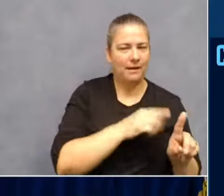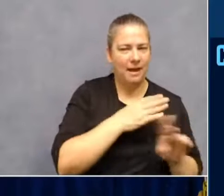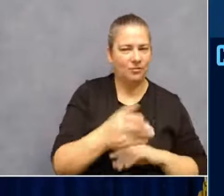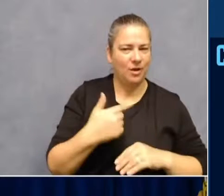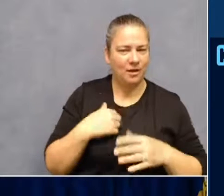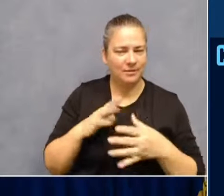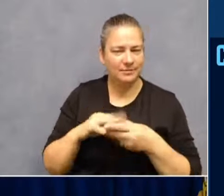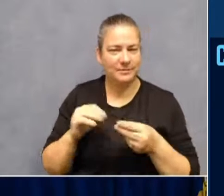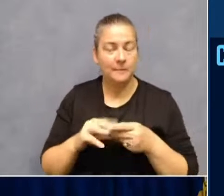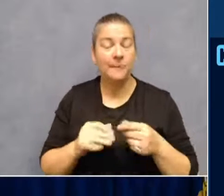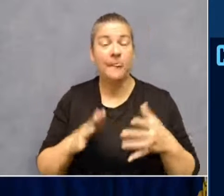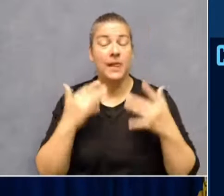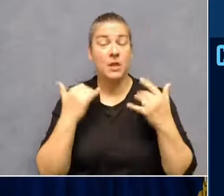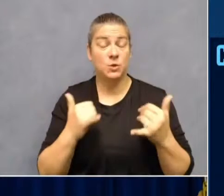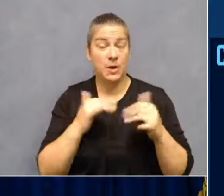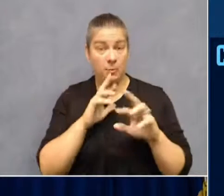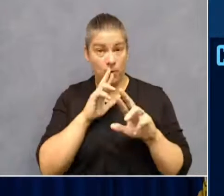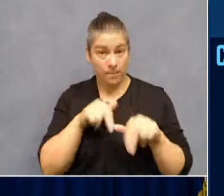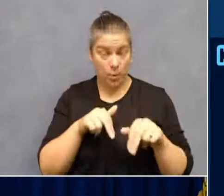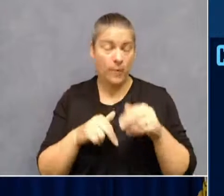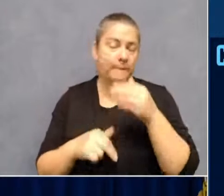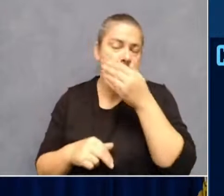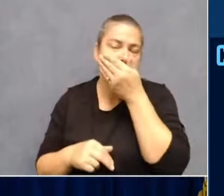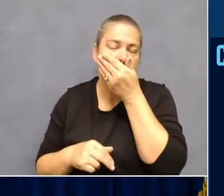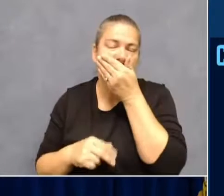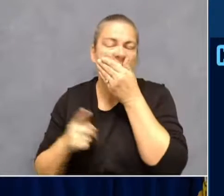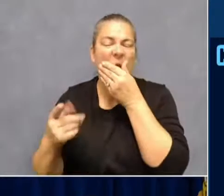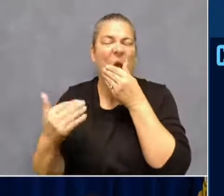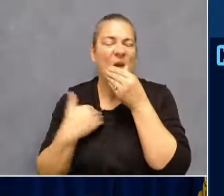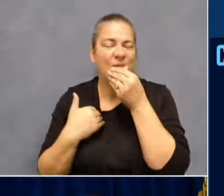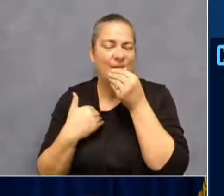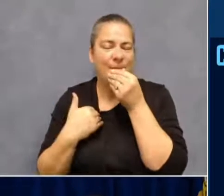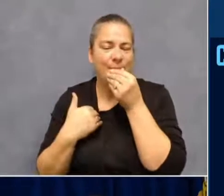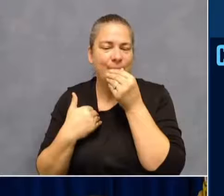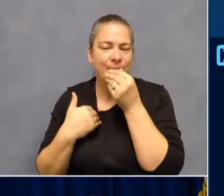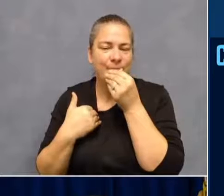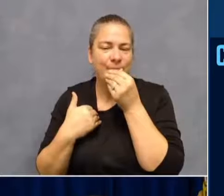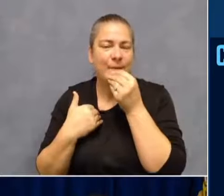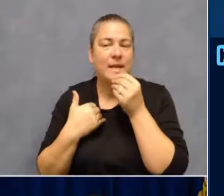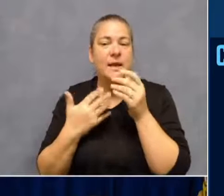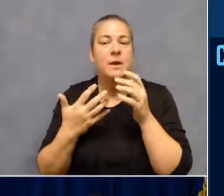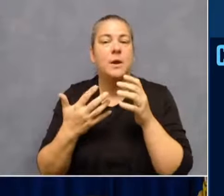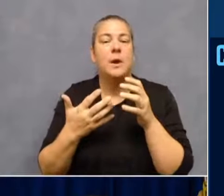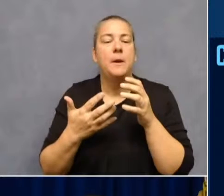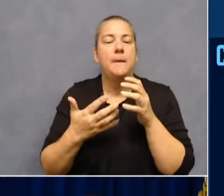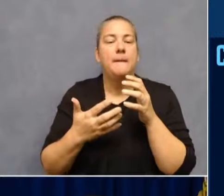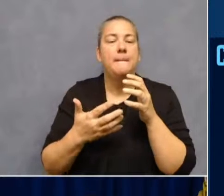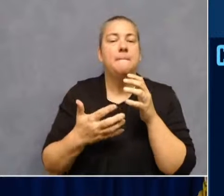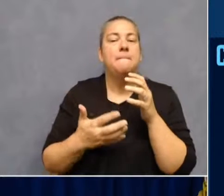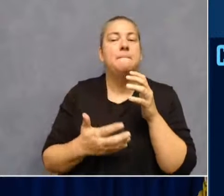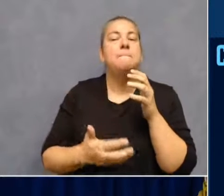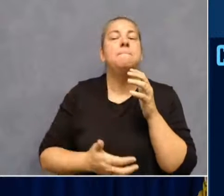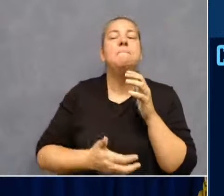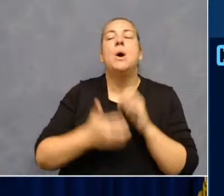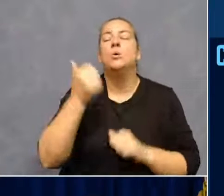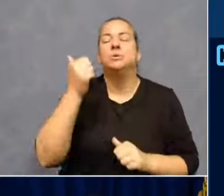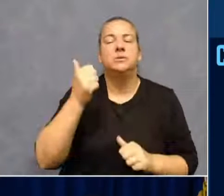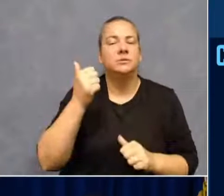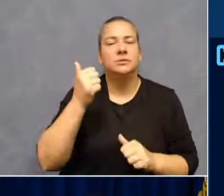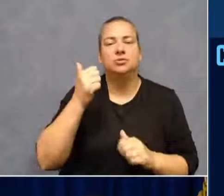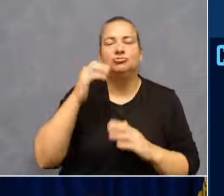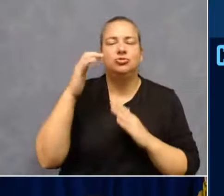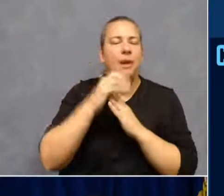Today's report has the most cases that we have seen on a Monday throughout